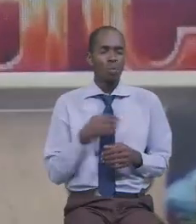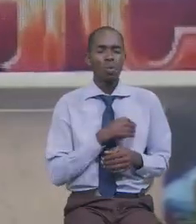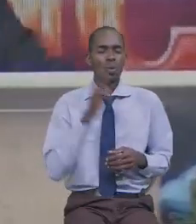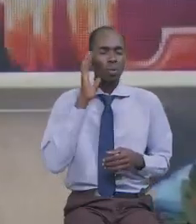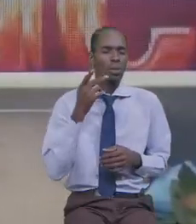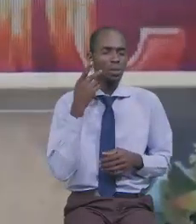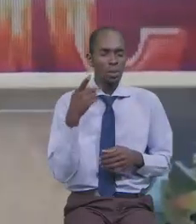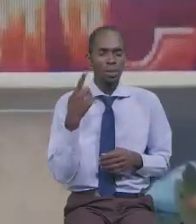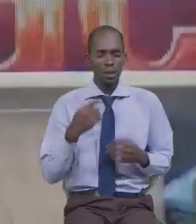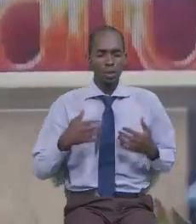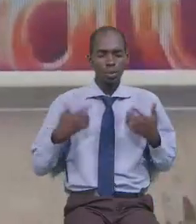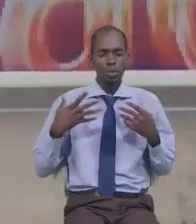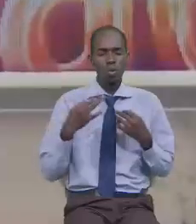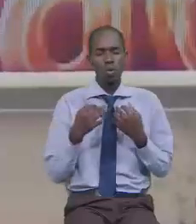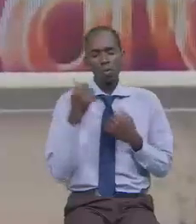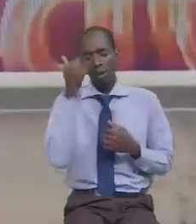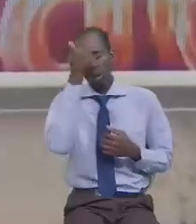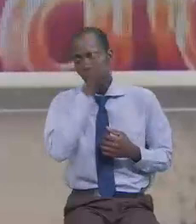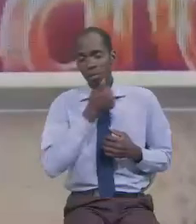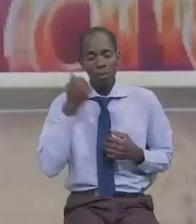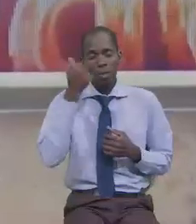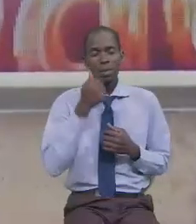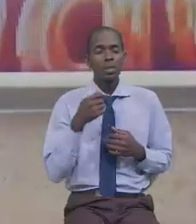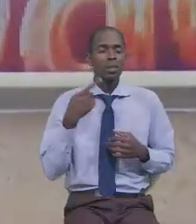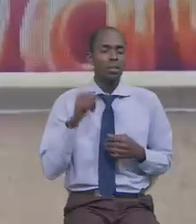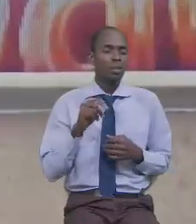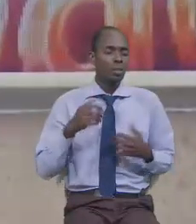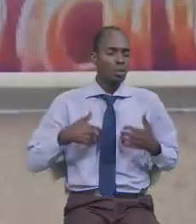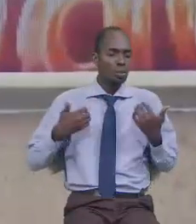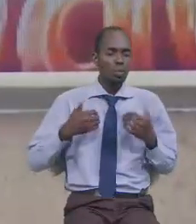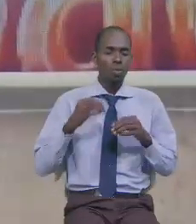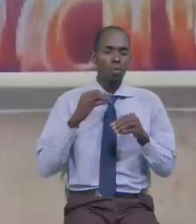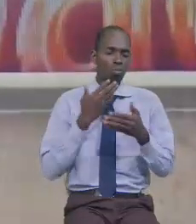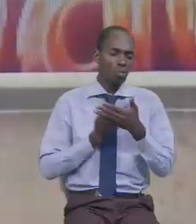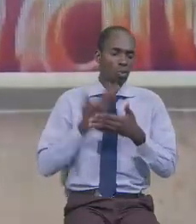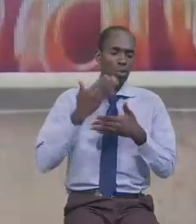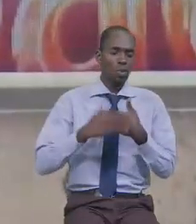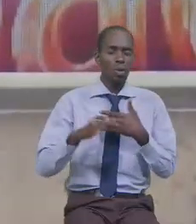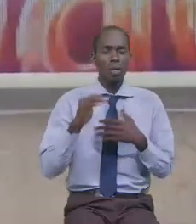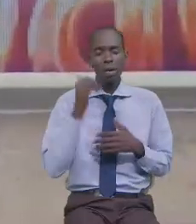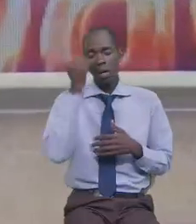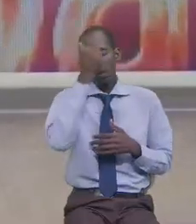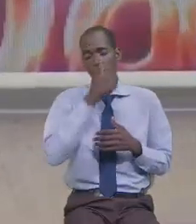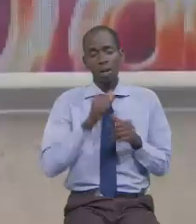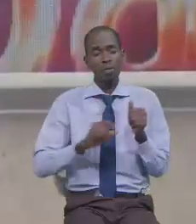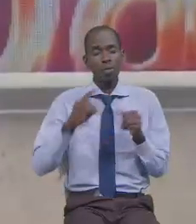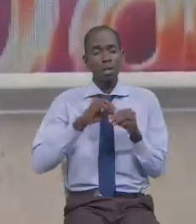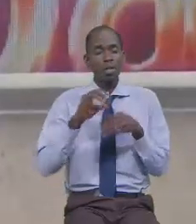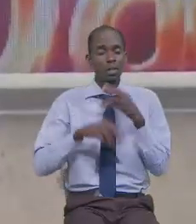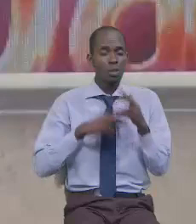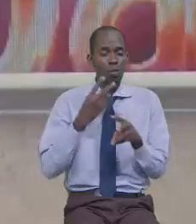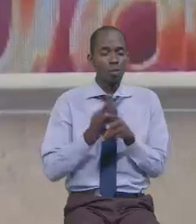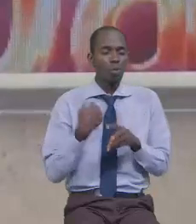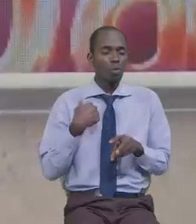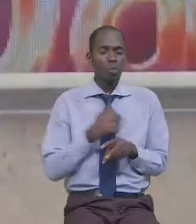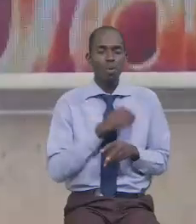Africa, see the youths beyond Africa, all over the world. We'll see them climb to